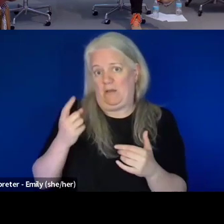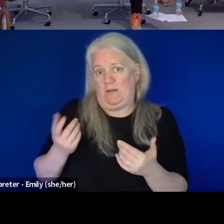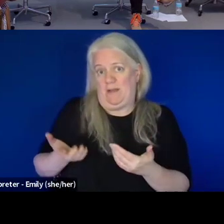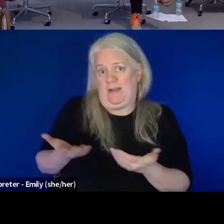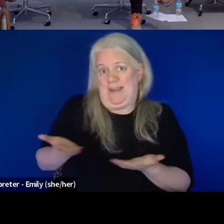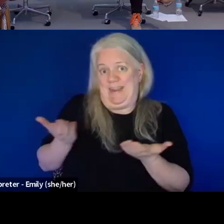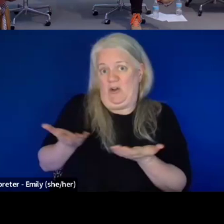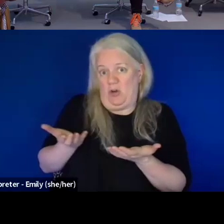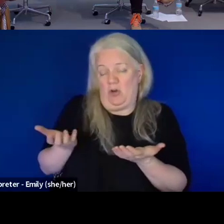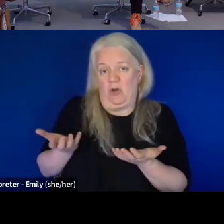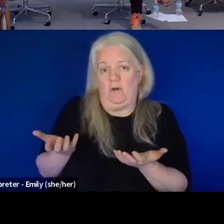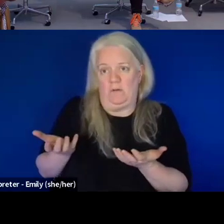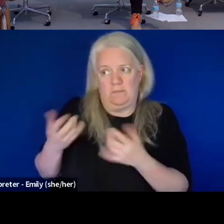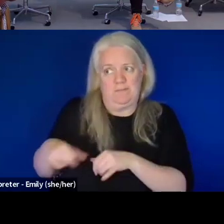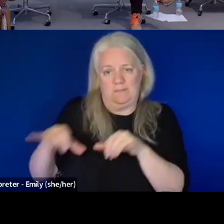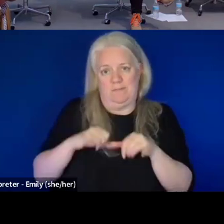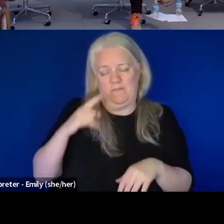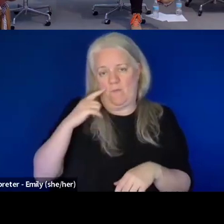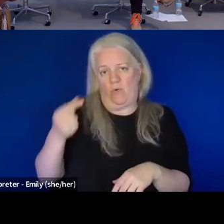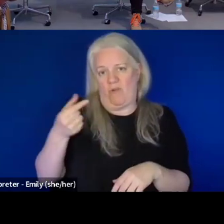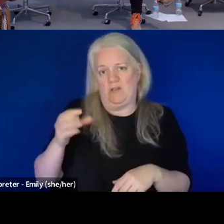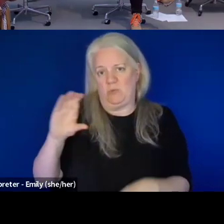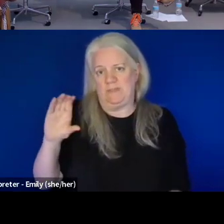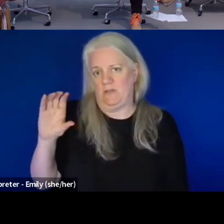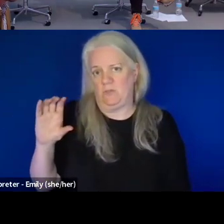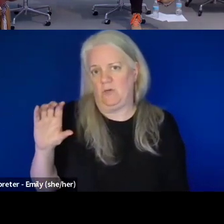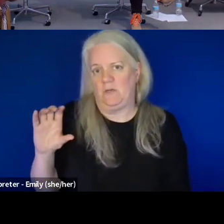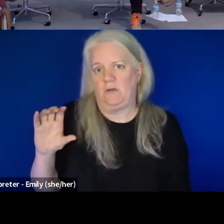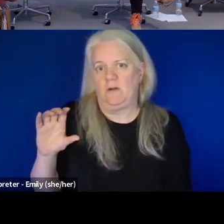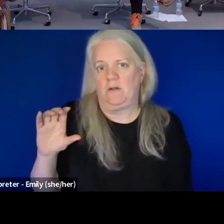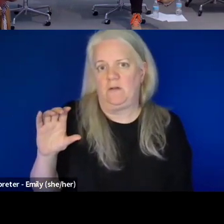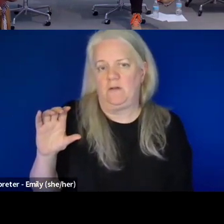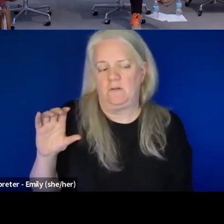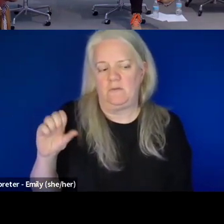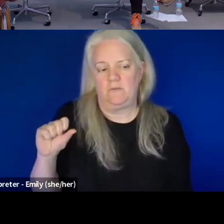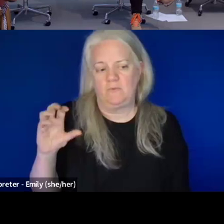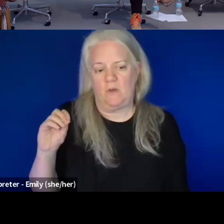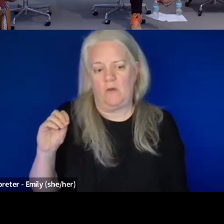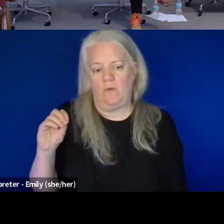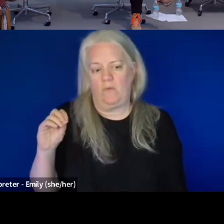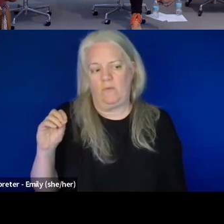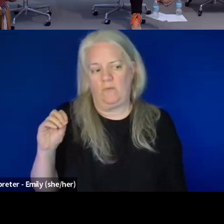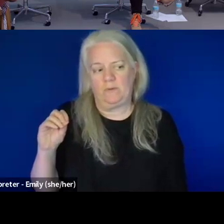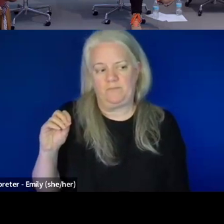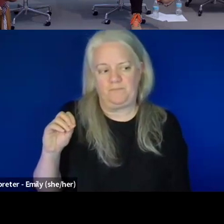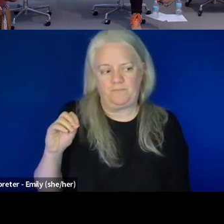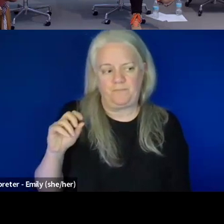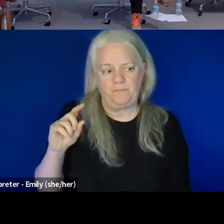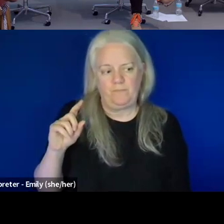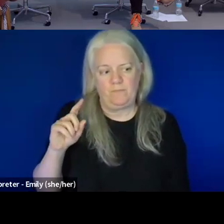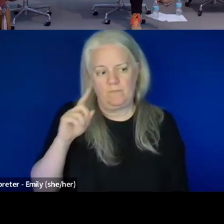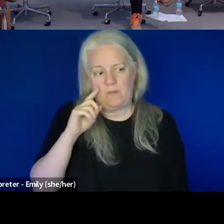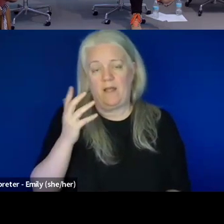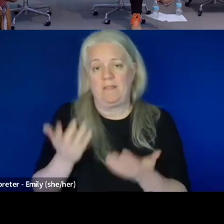treat this campus similarly. So other points of or contacts that might be worth trying to get